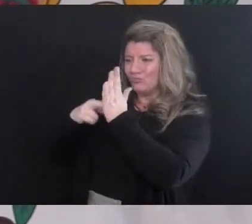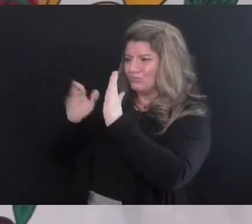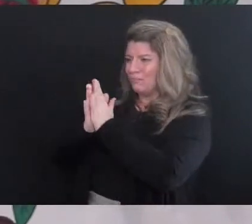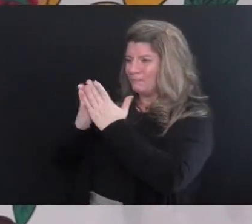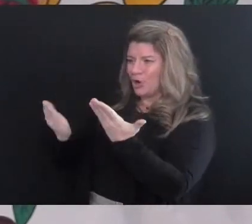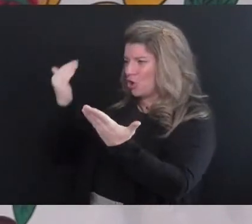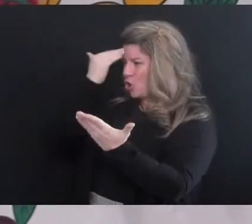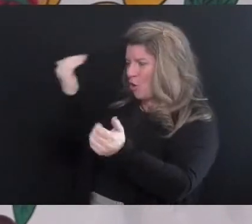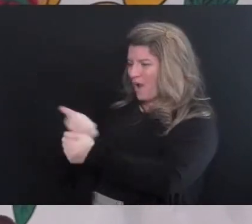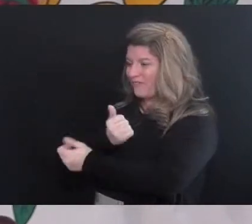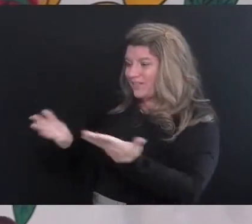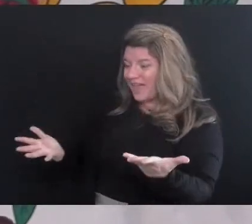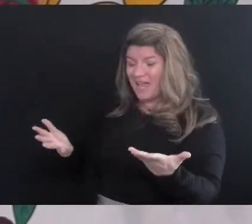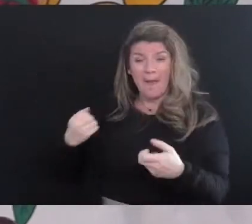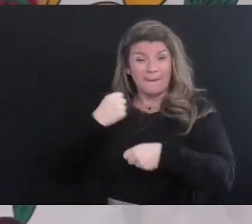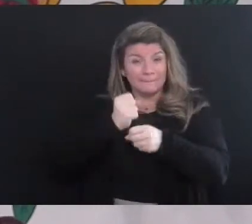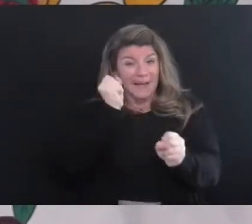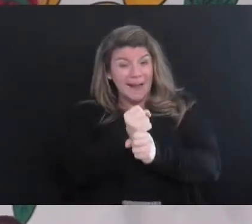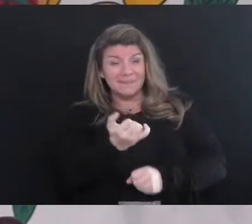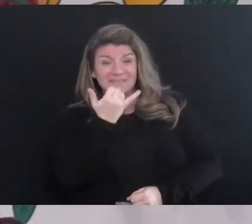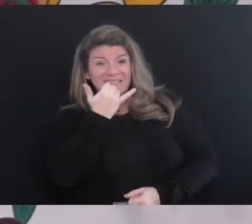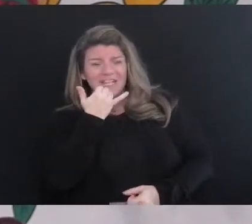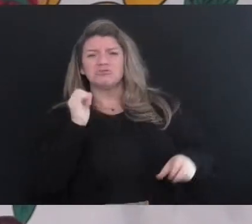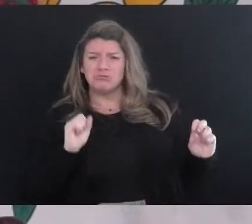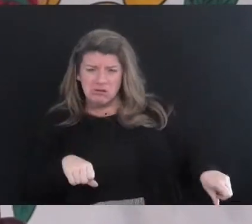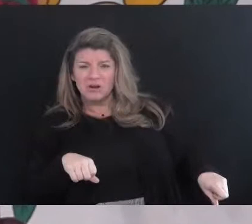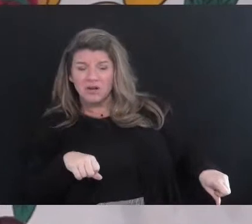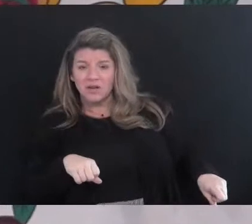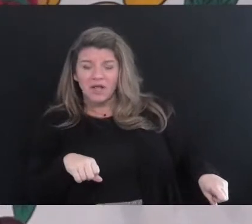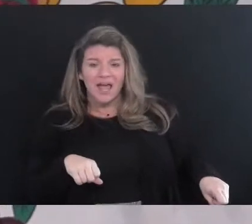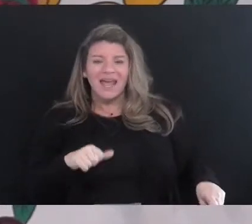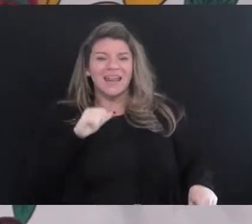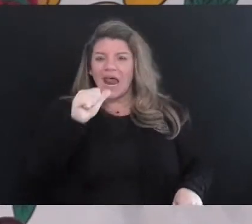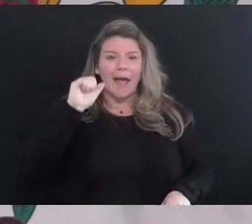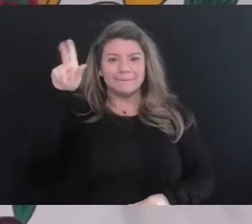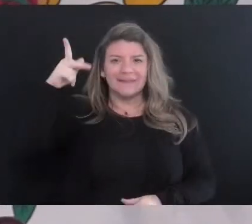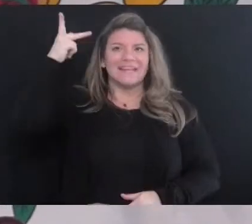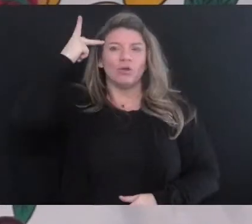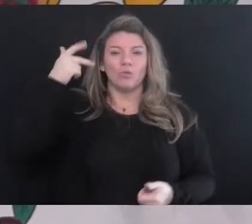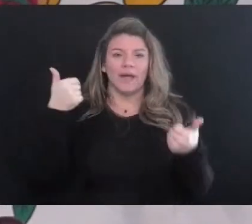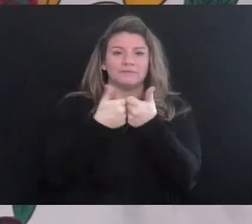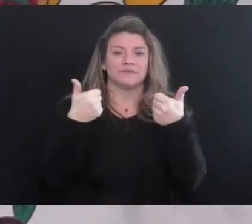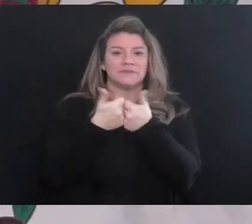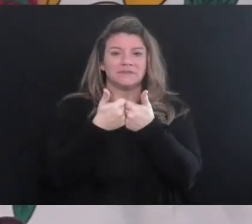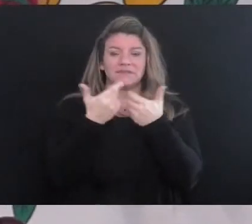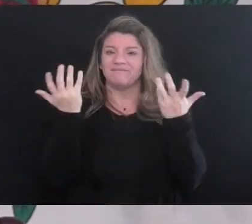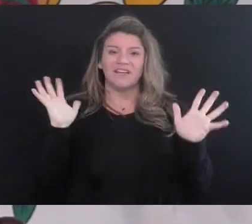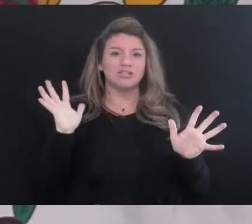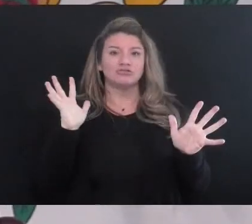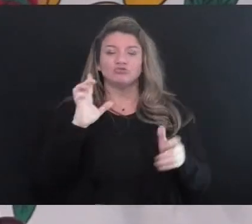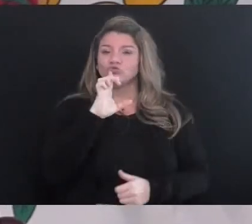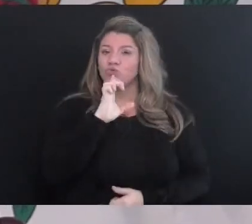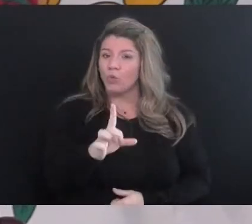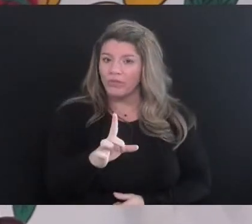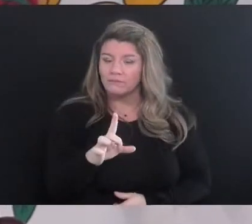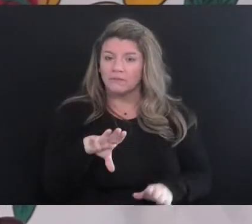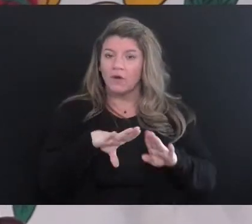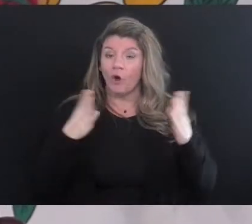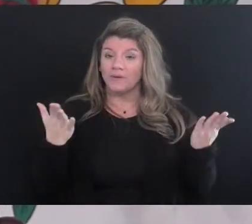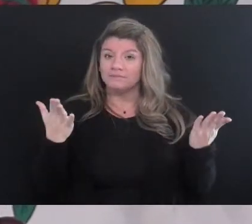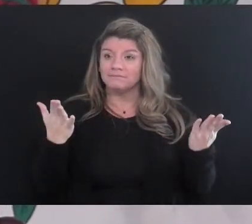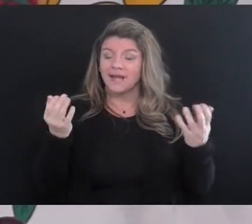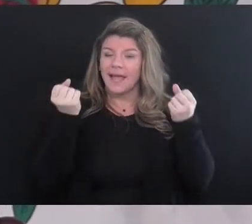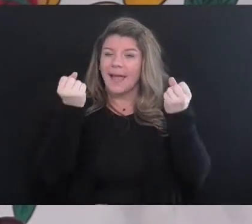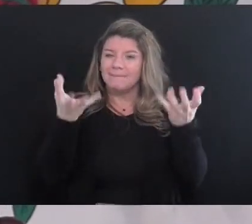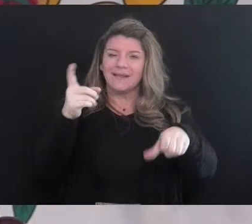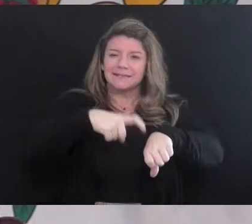the truth. Not a political thing, just the truth. And many times we weren't told that.